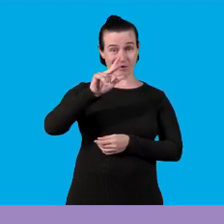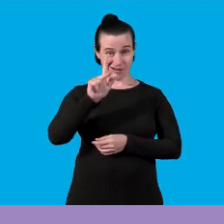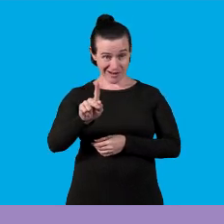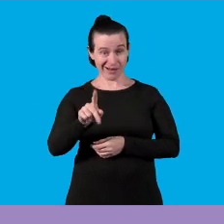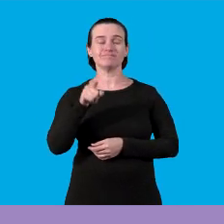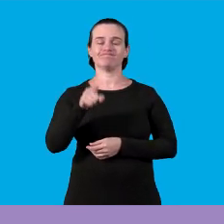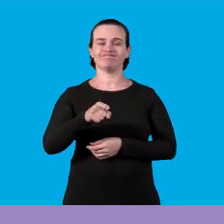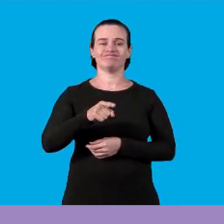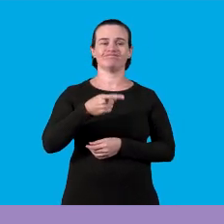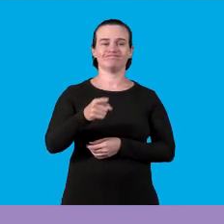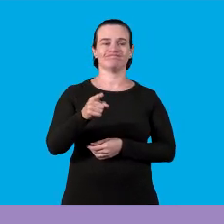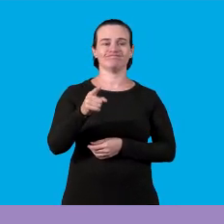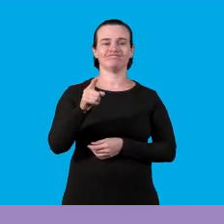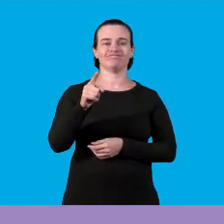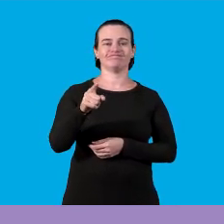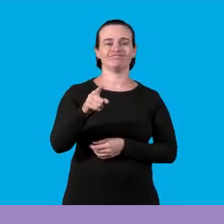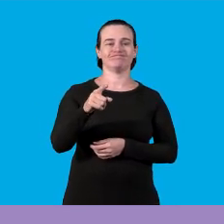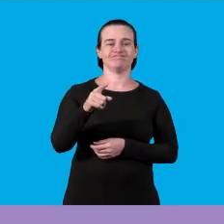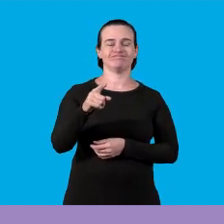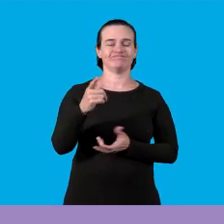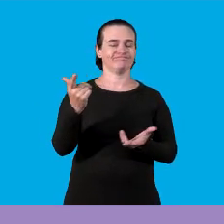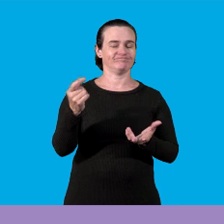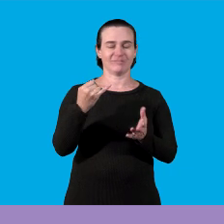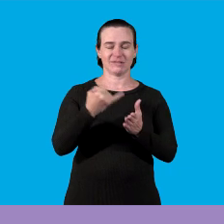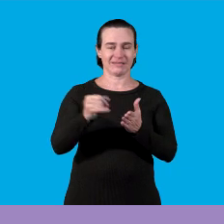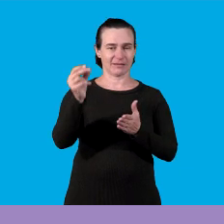GHJK is therefore congruent.